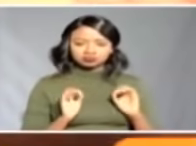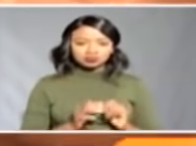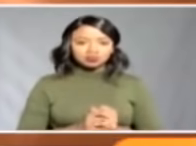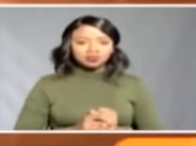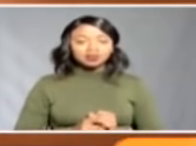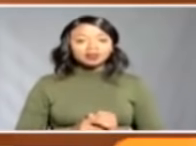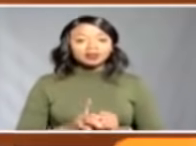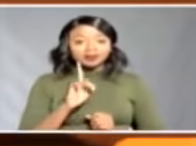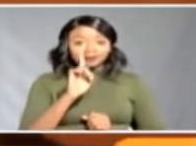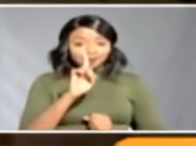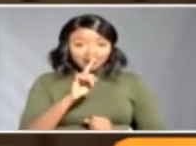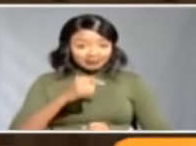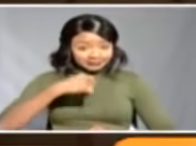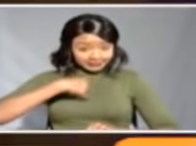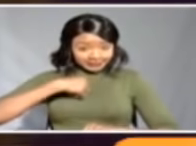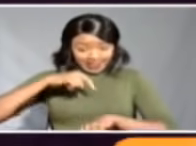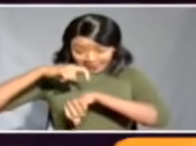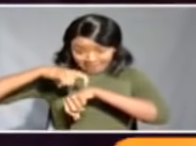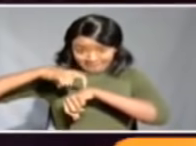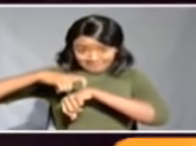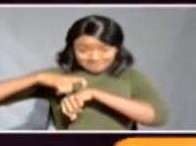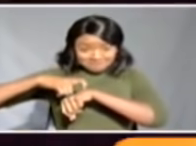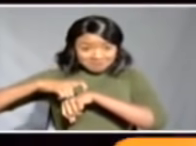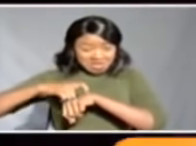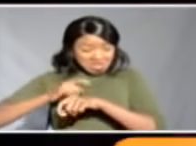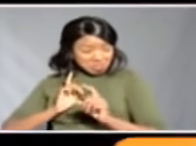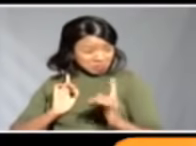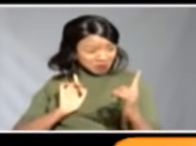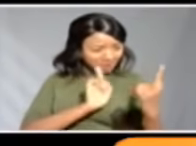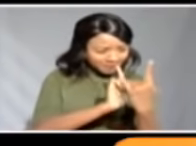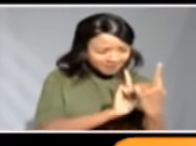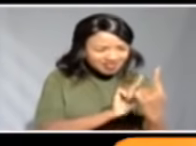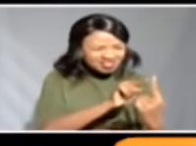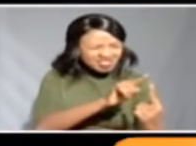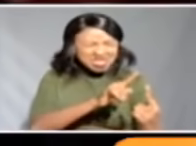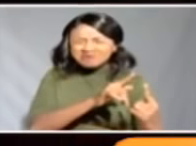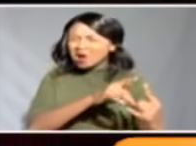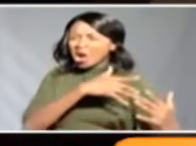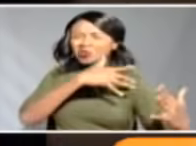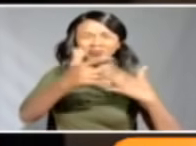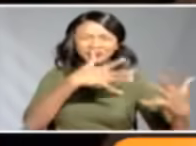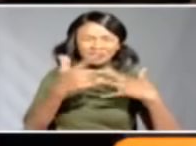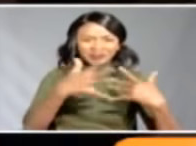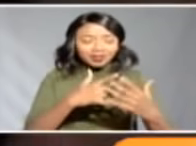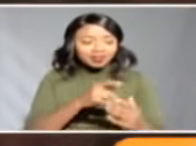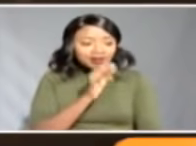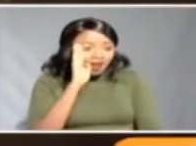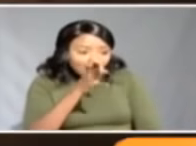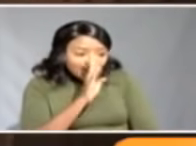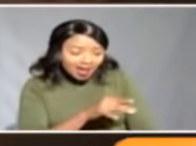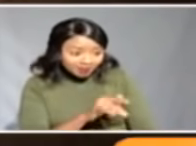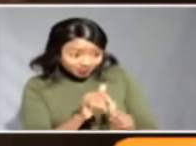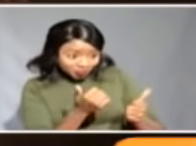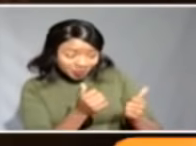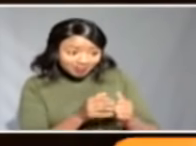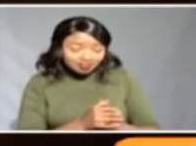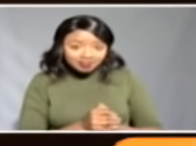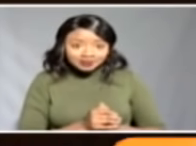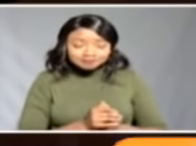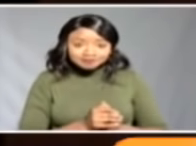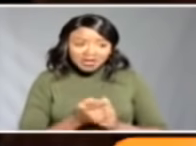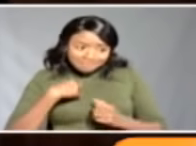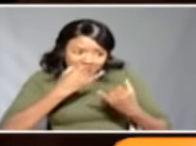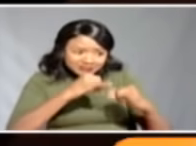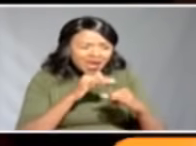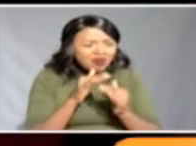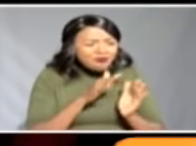But when we confronted Christine, she became violent. Hi Christine. My name is Mwambia. Excuse me. We are trying to call up